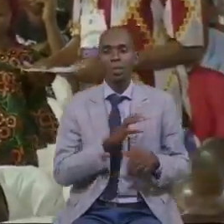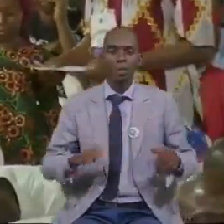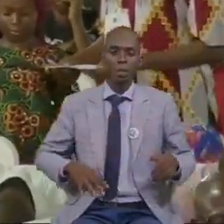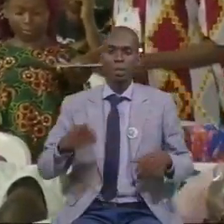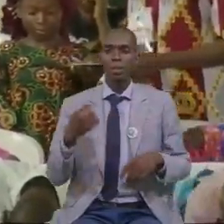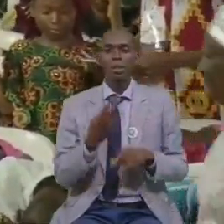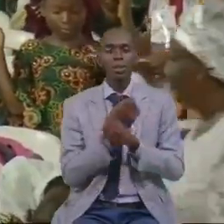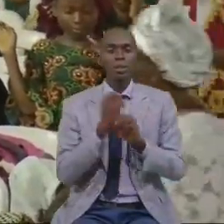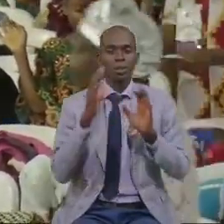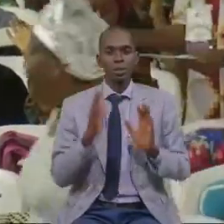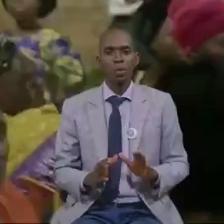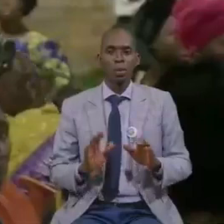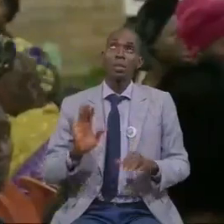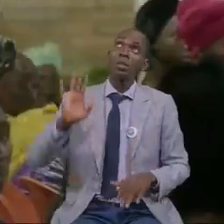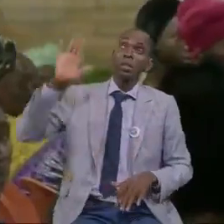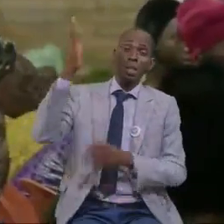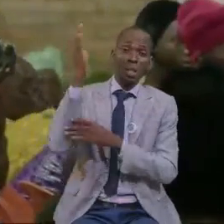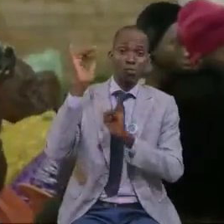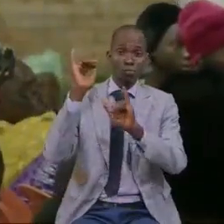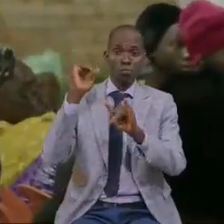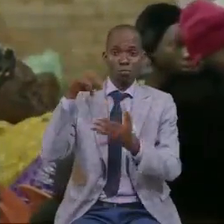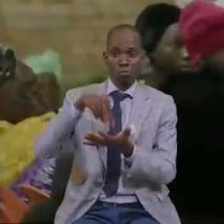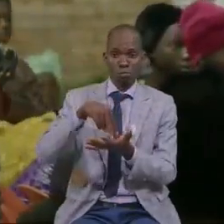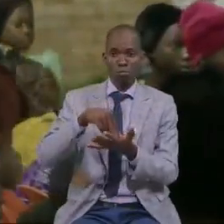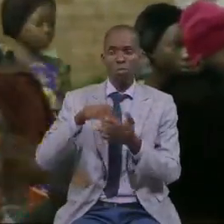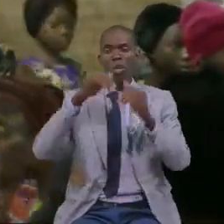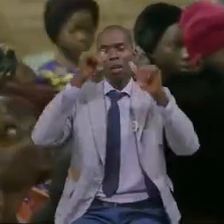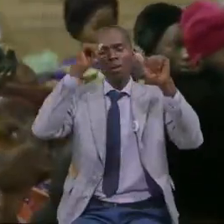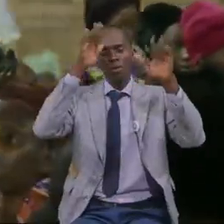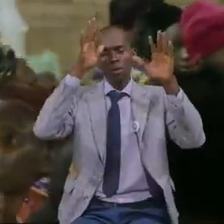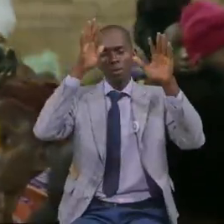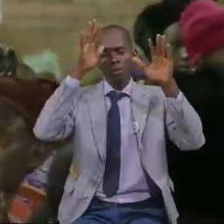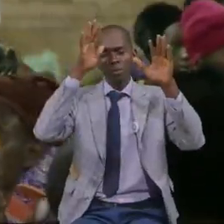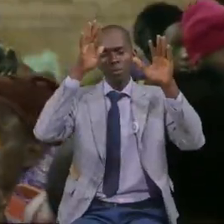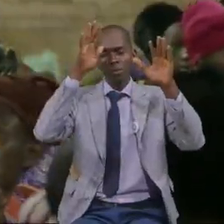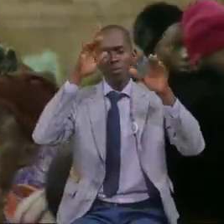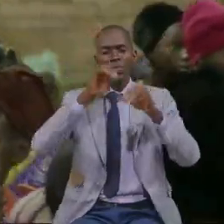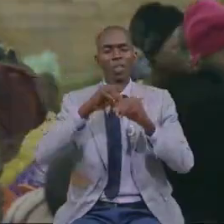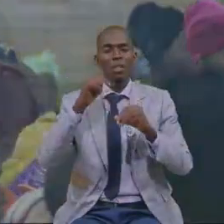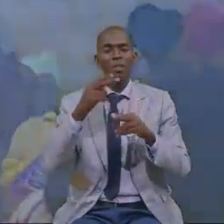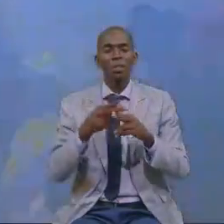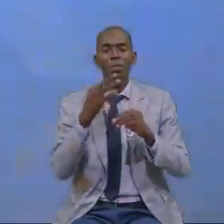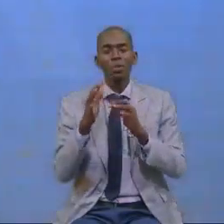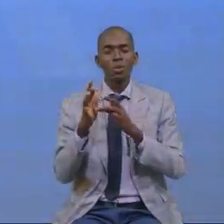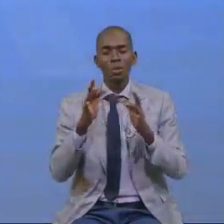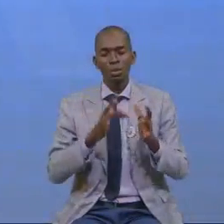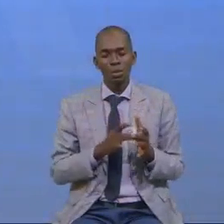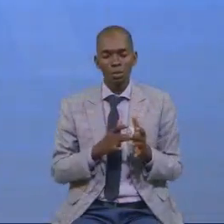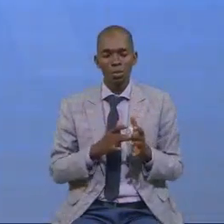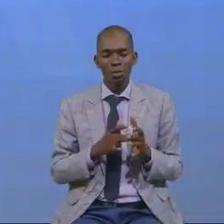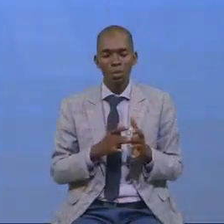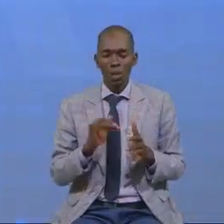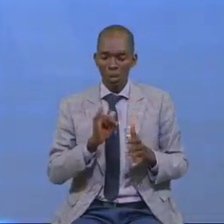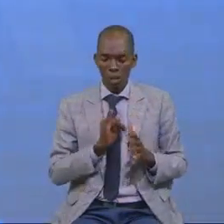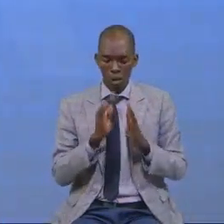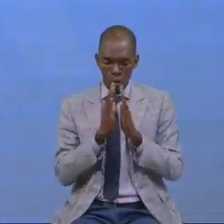Redeemer. Keep the hand up, I'm praying for you. Father, in the name of Jesus, I pray